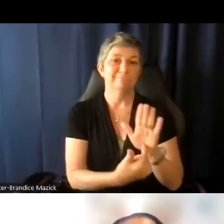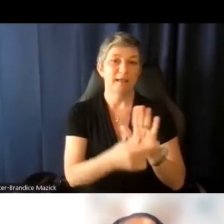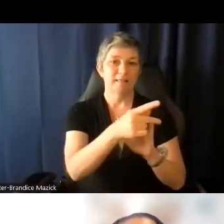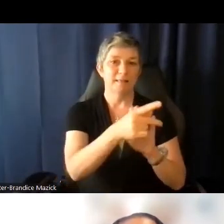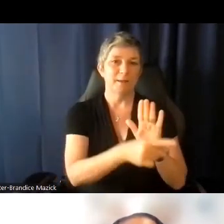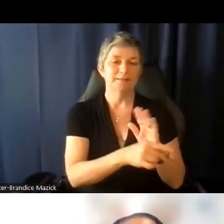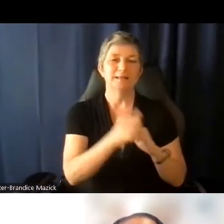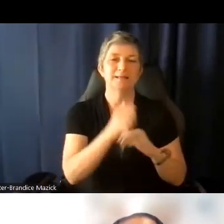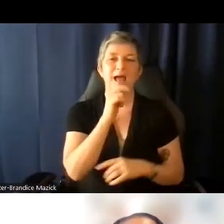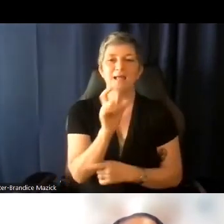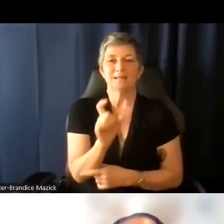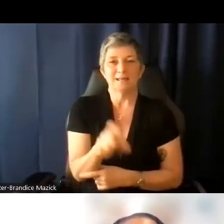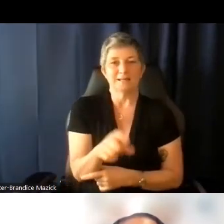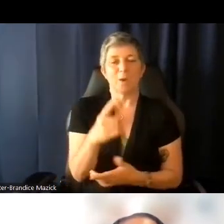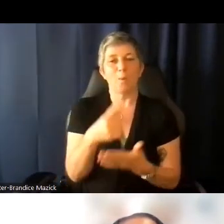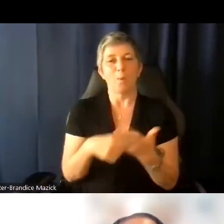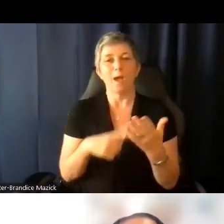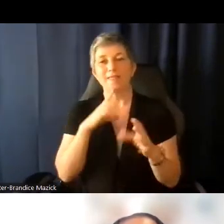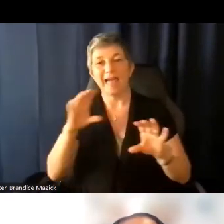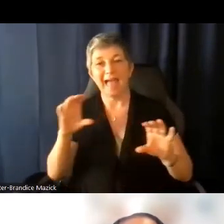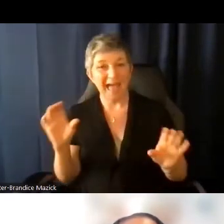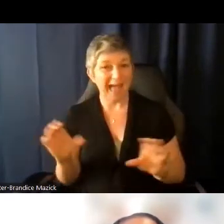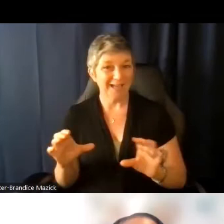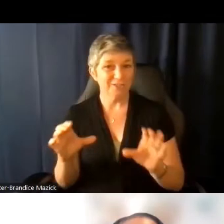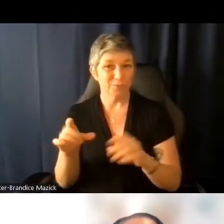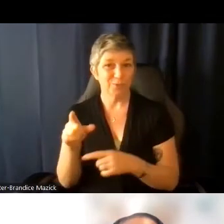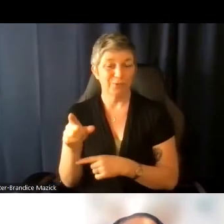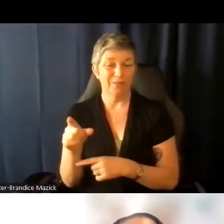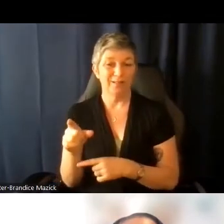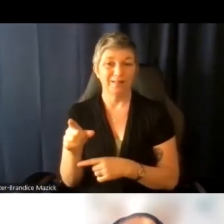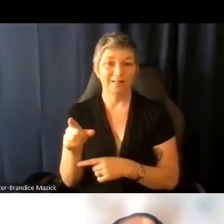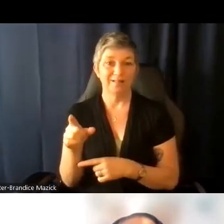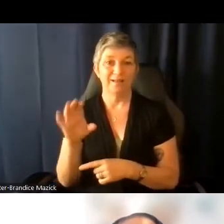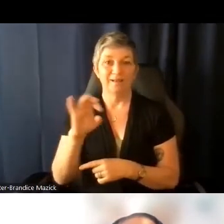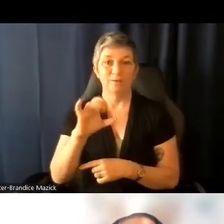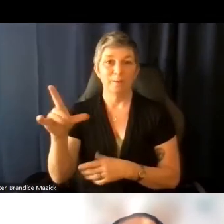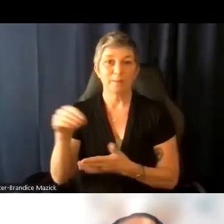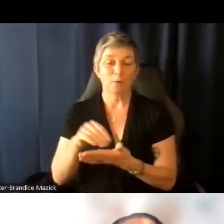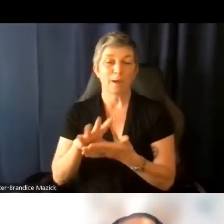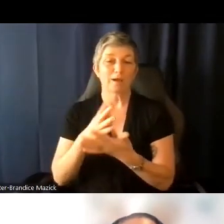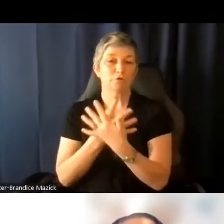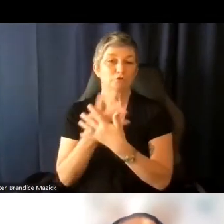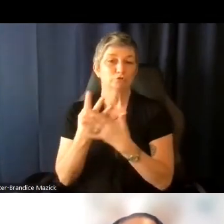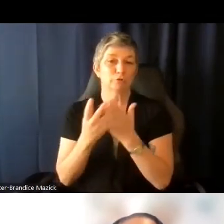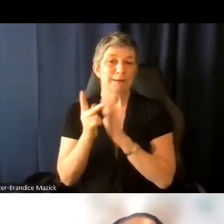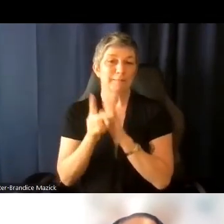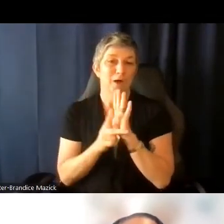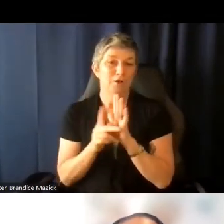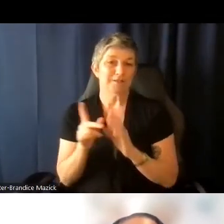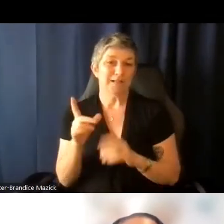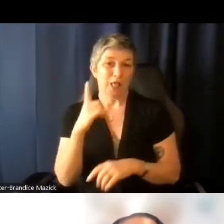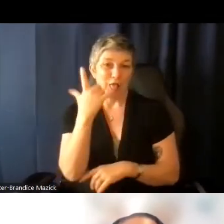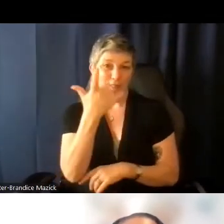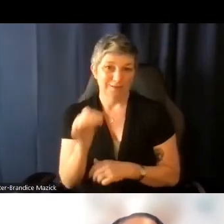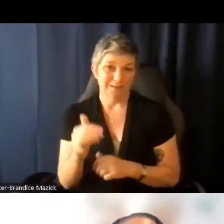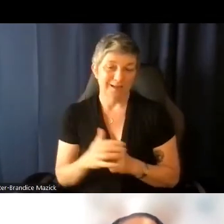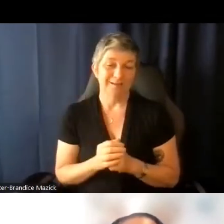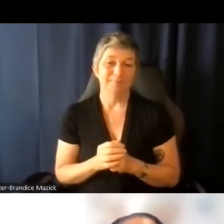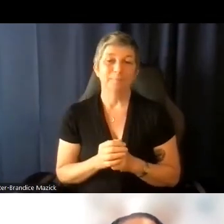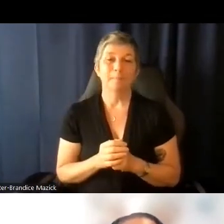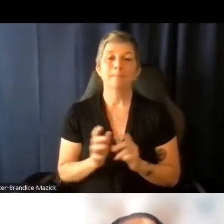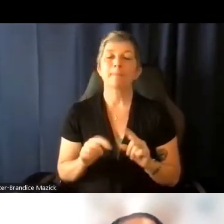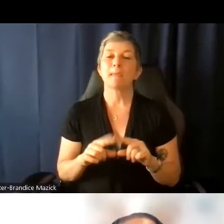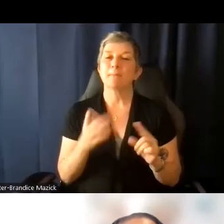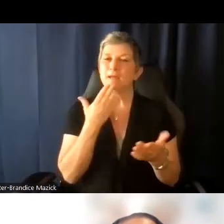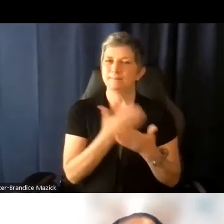not necessarily what the actual criminal record screening policy is, but it's a good place